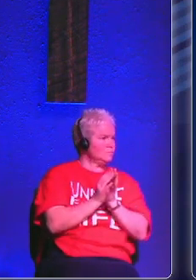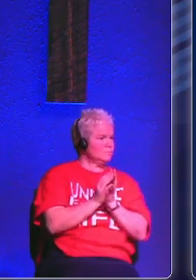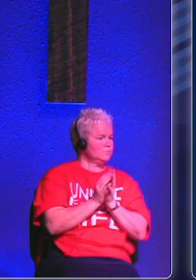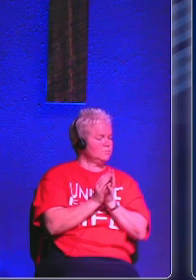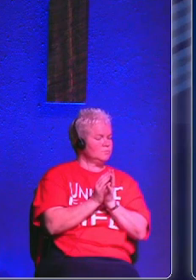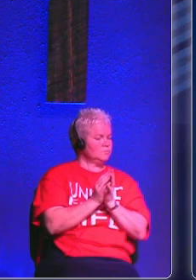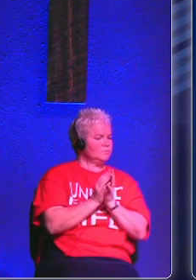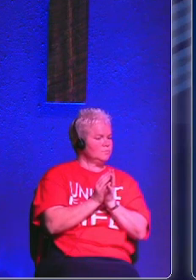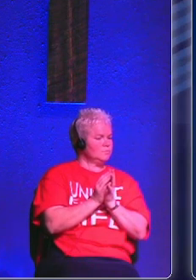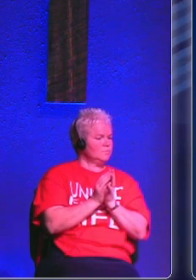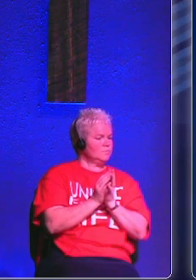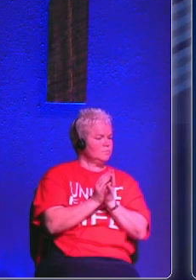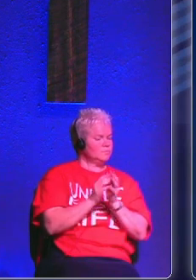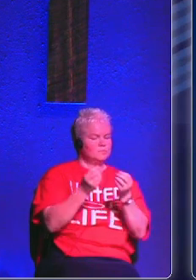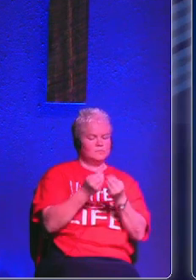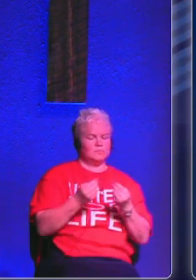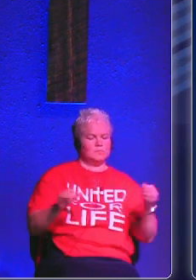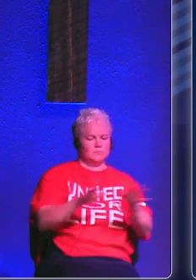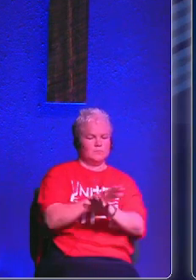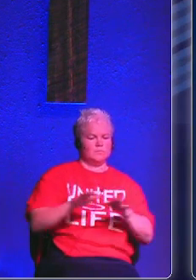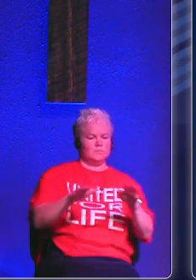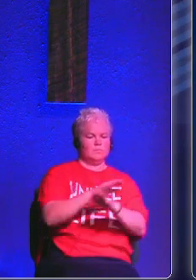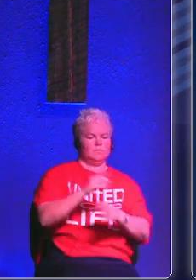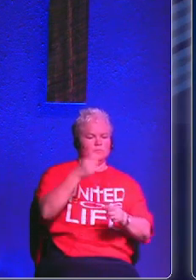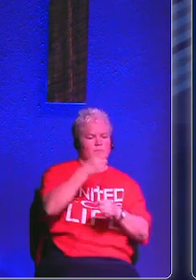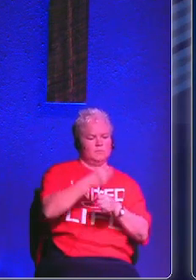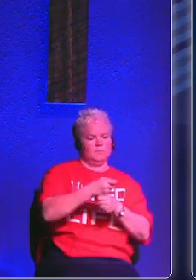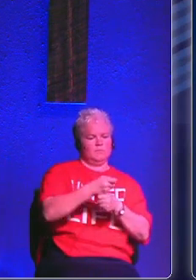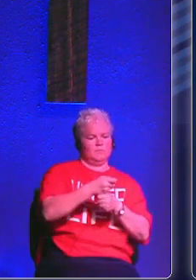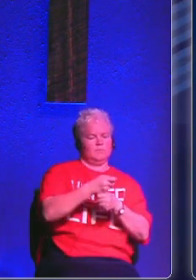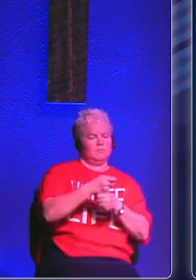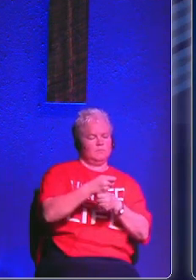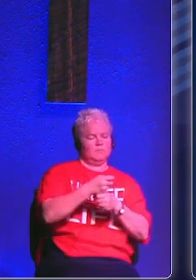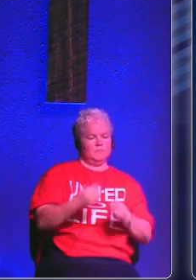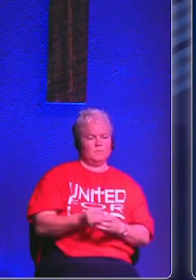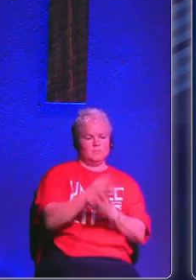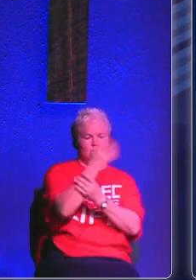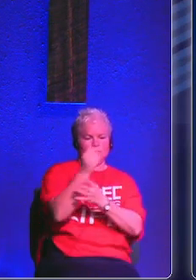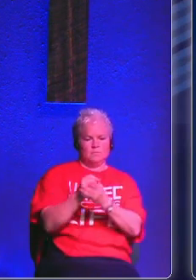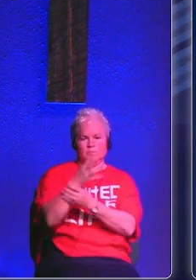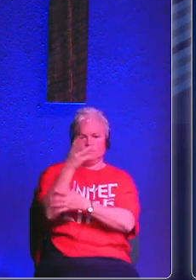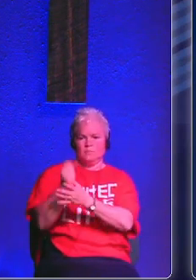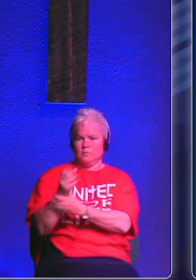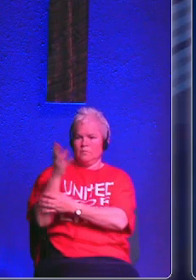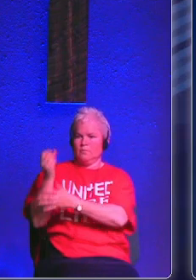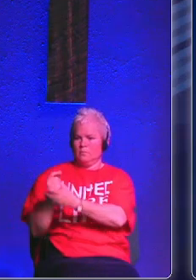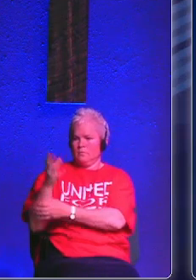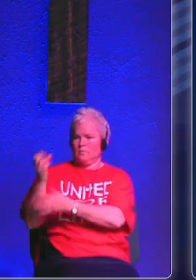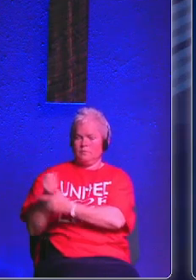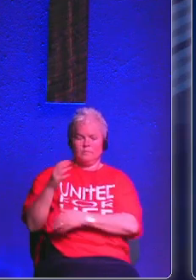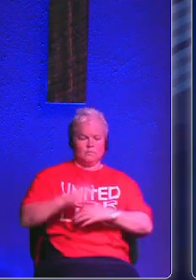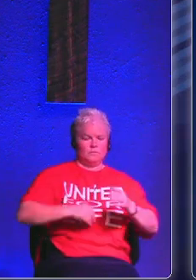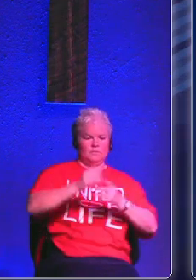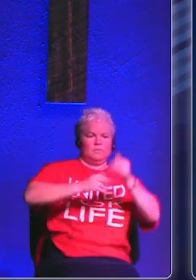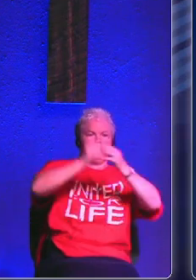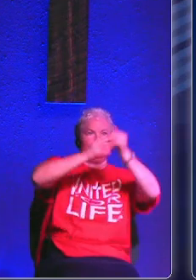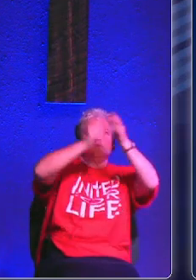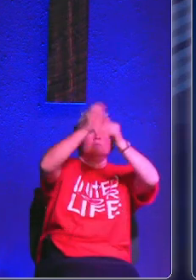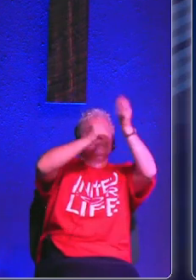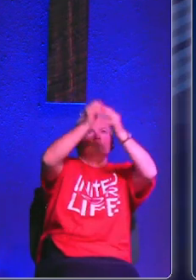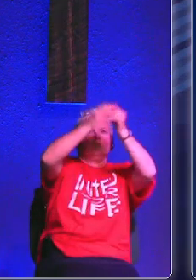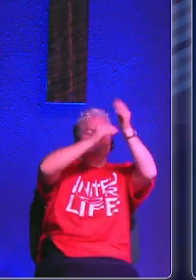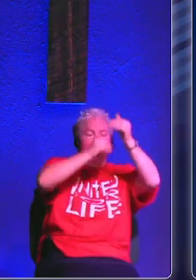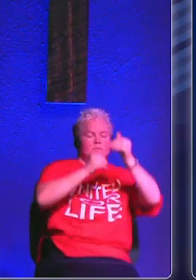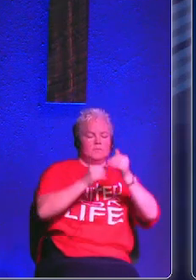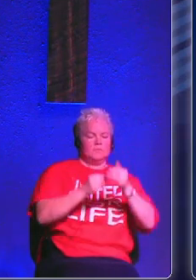like, this is the prime land. We're going to hardly have to do anything, and we're going to be able to grow amazing crops. There's already buildings built. We can